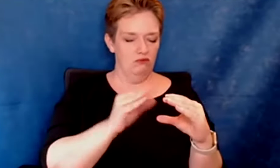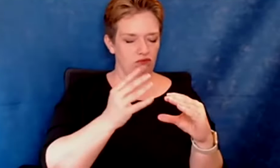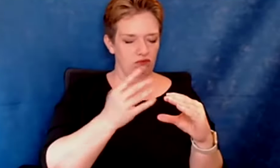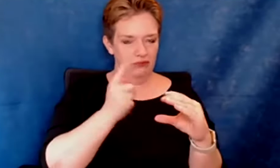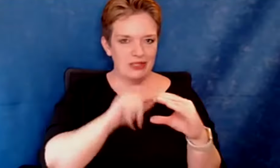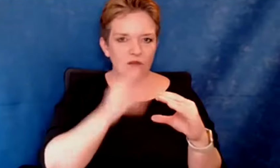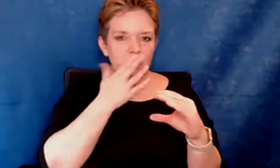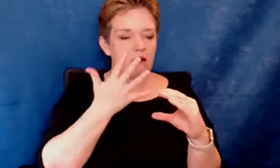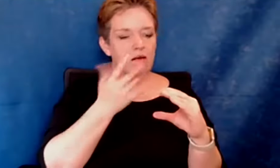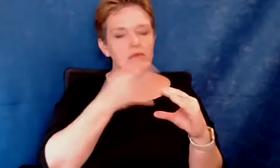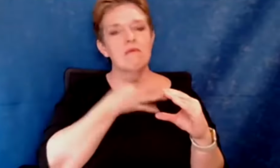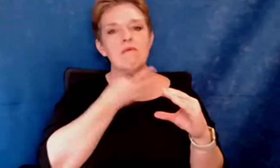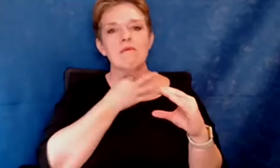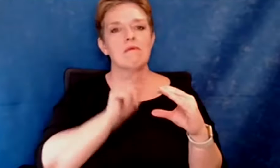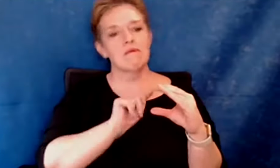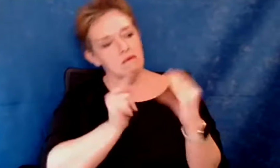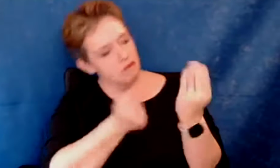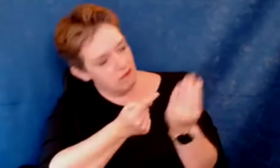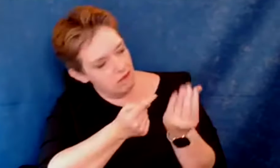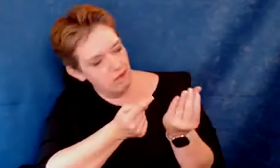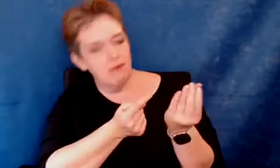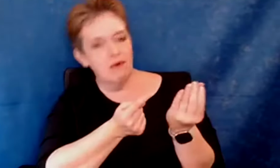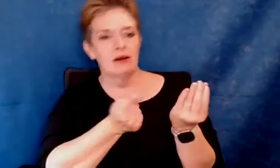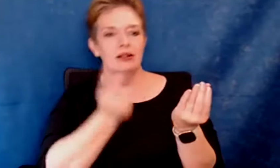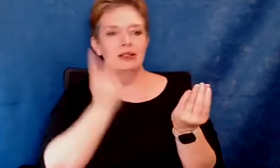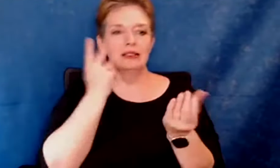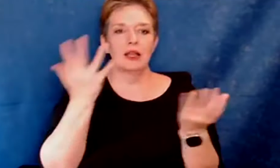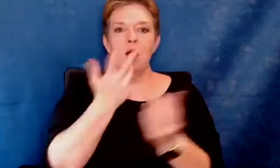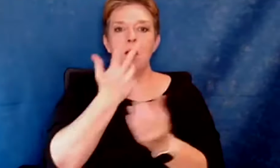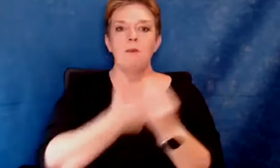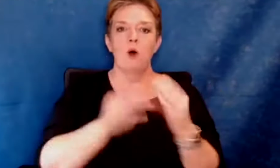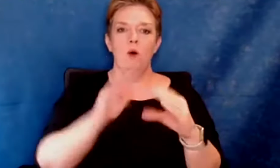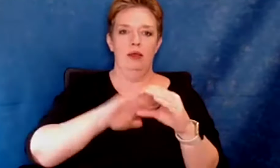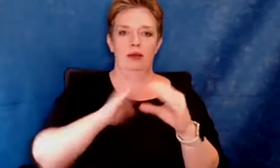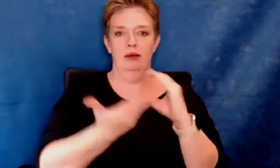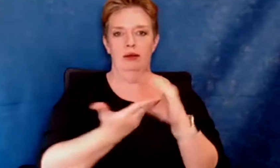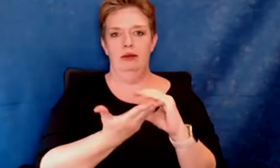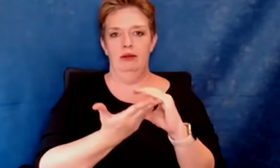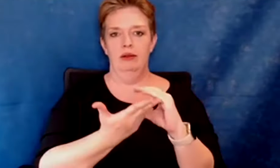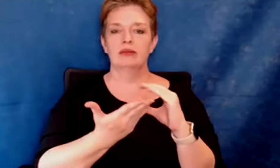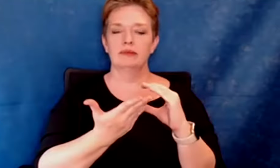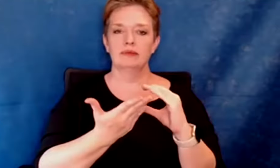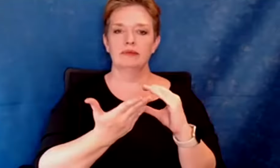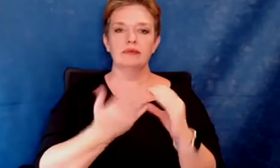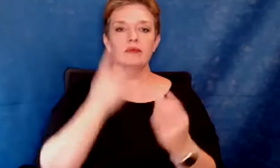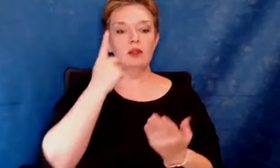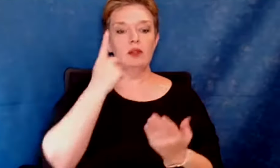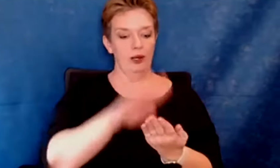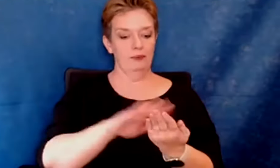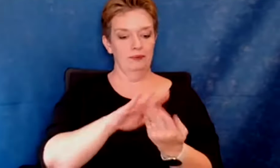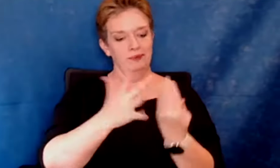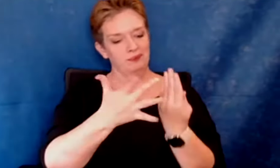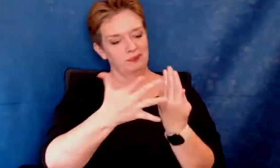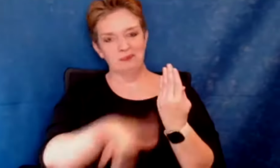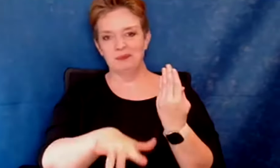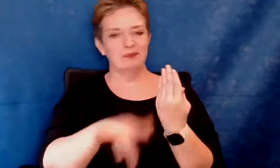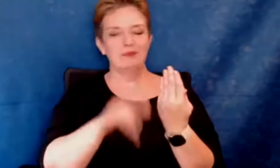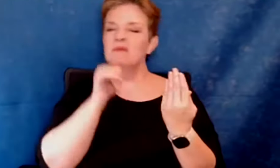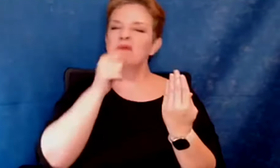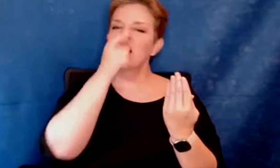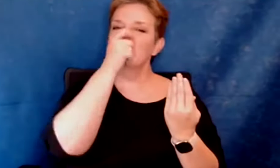seeing what's on both sides of it is always important to me in making a piece and making sure there's always something of interest